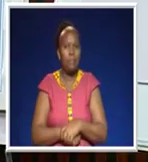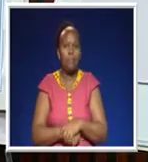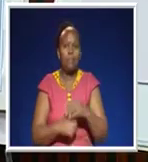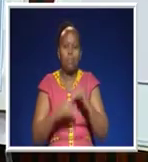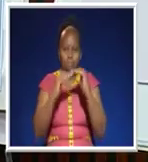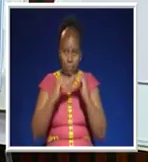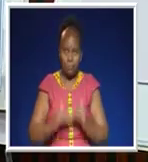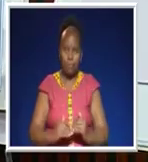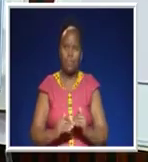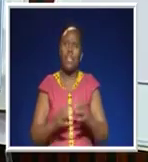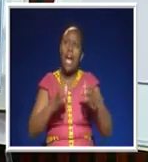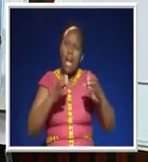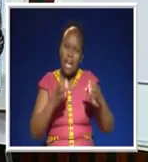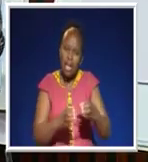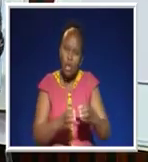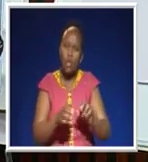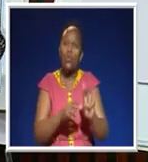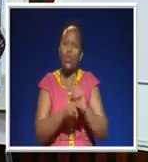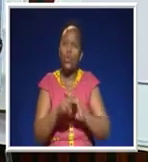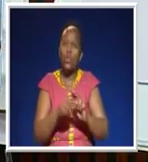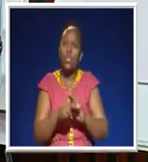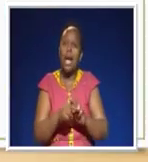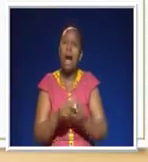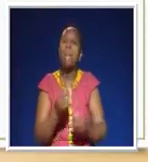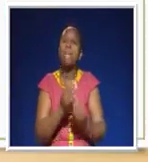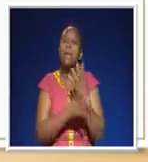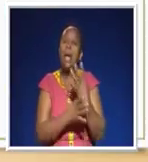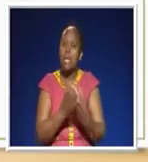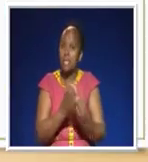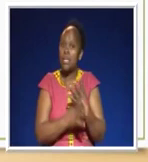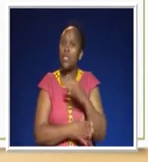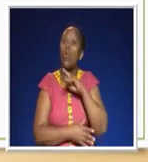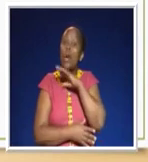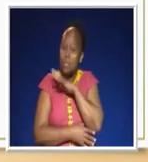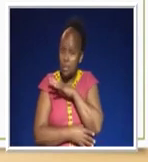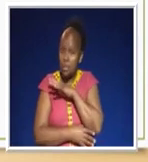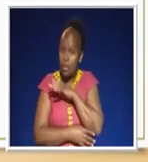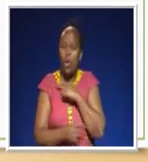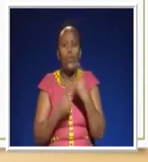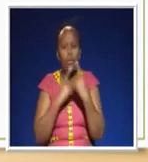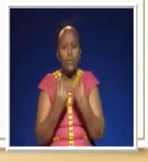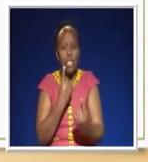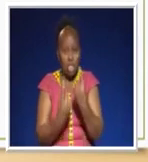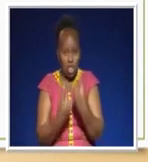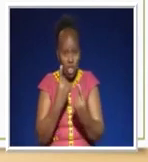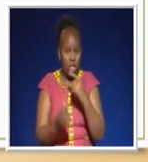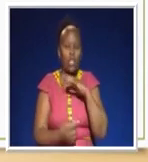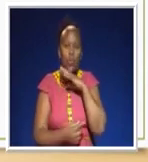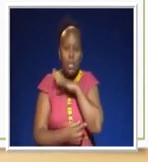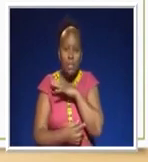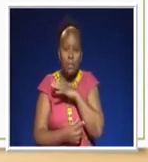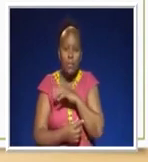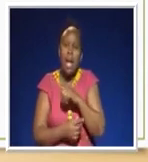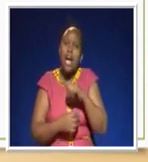next category that we use are plant wastes. We've talked about the kitchen wastes. Now we go